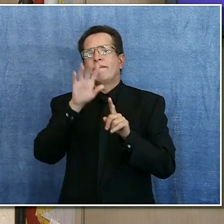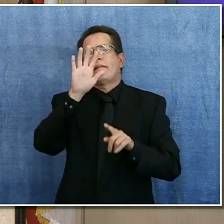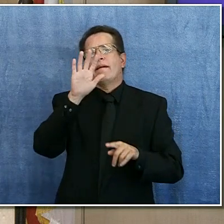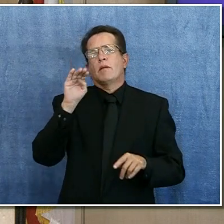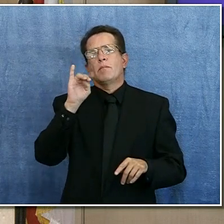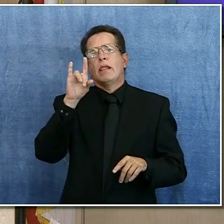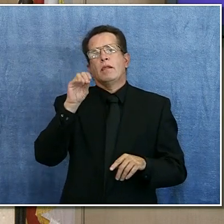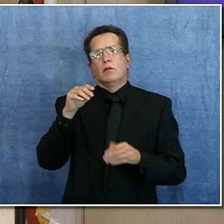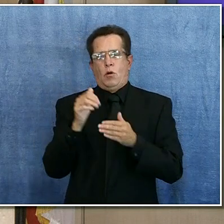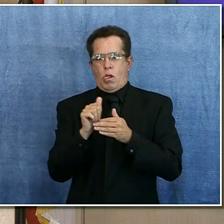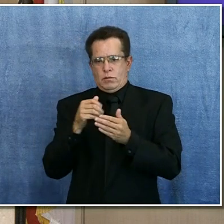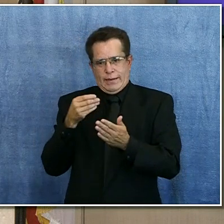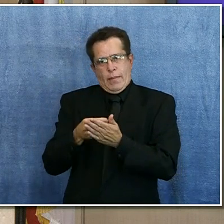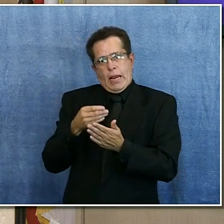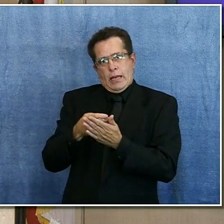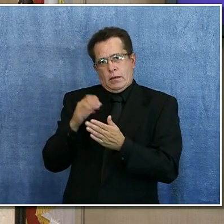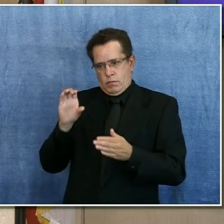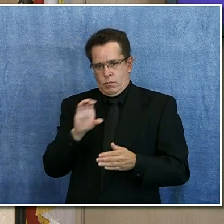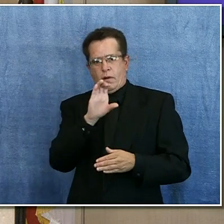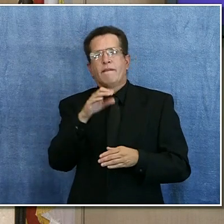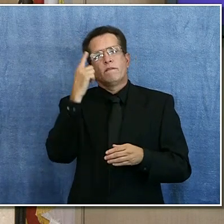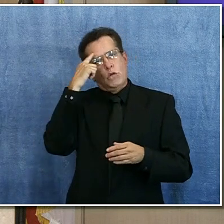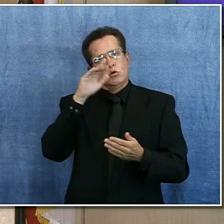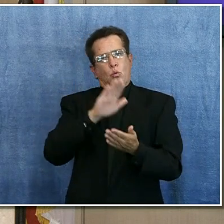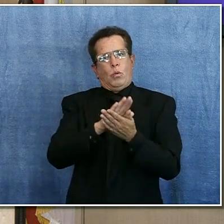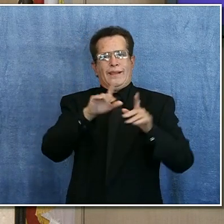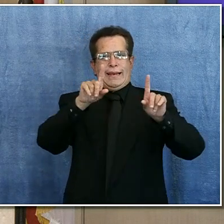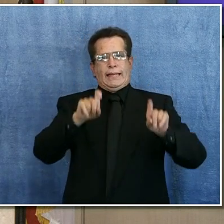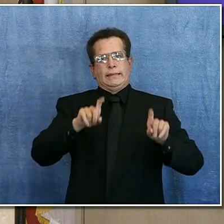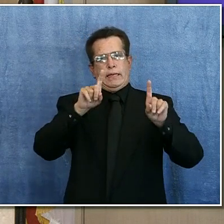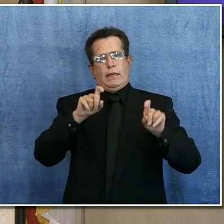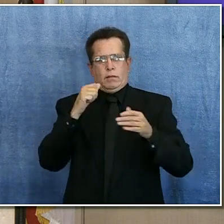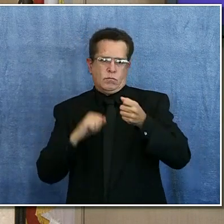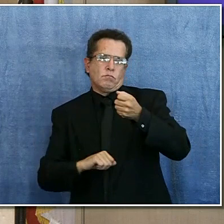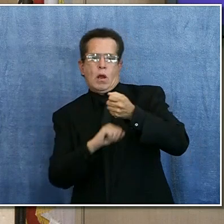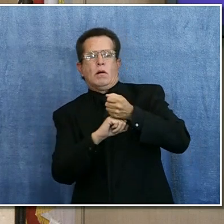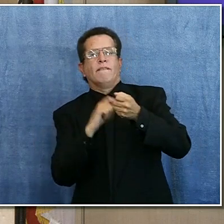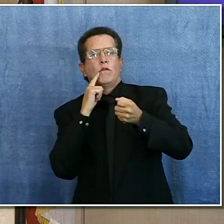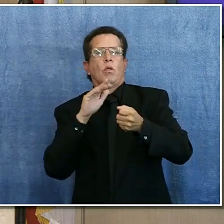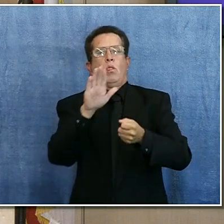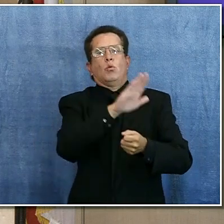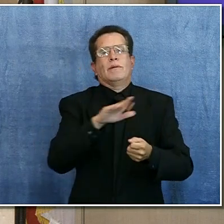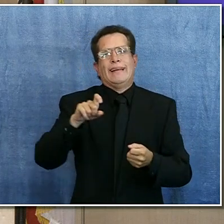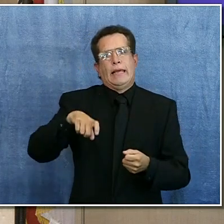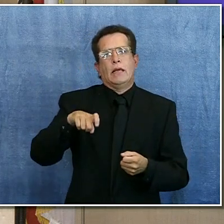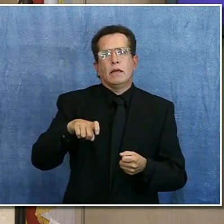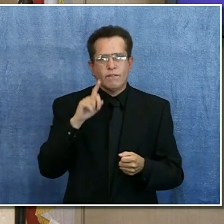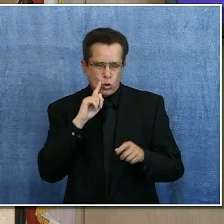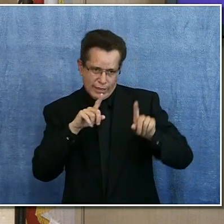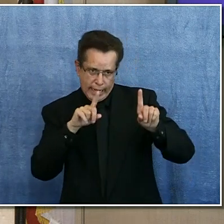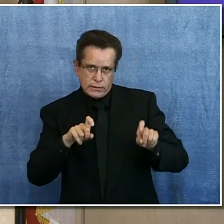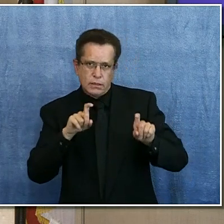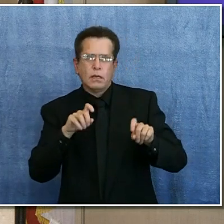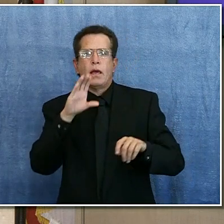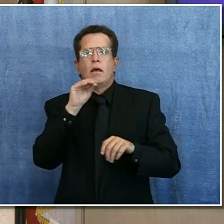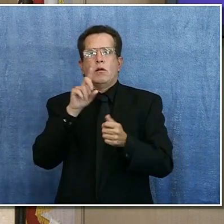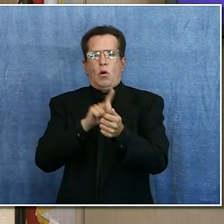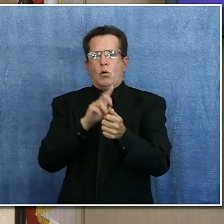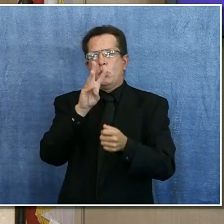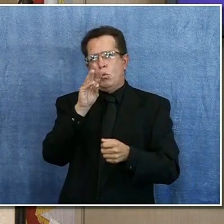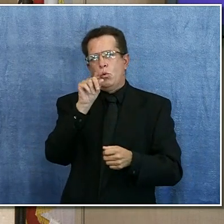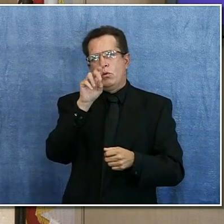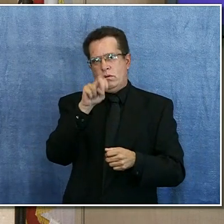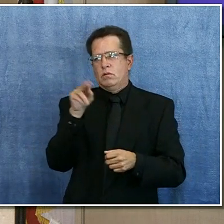CARES Act money specifically for school testing to help assist in the process we need. And Dr. Wooten will also in the future be providing any